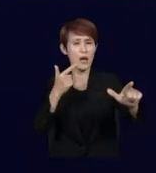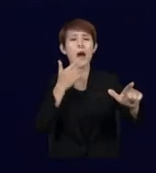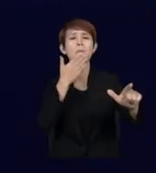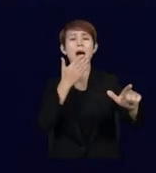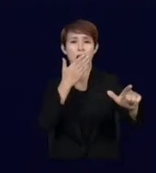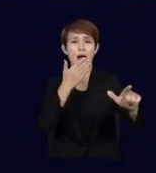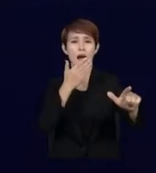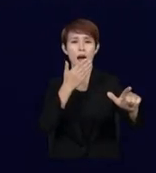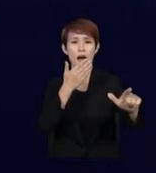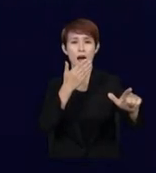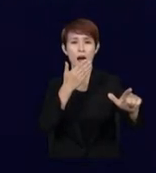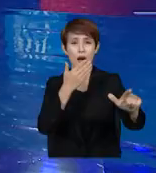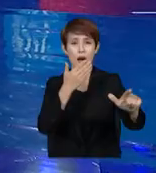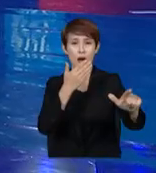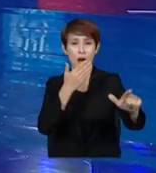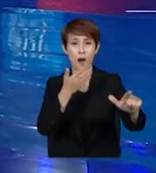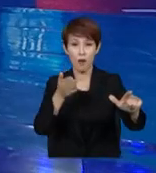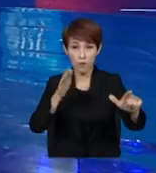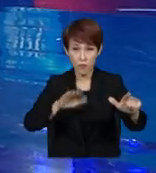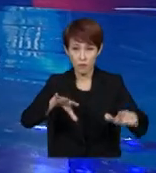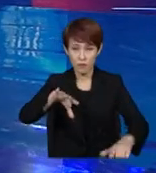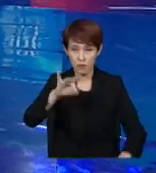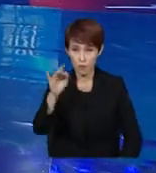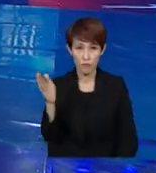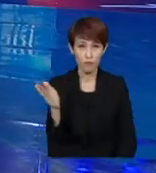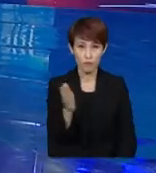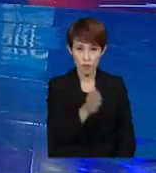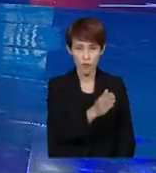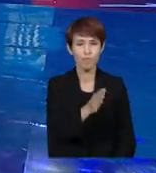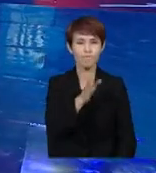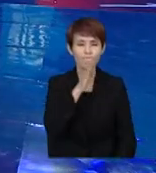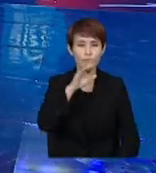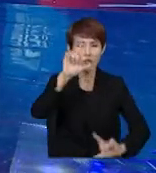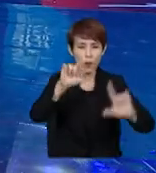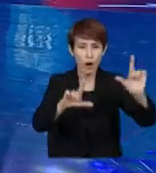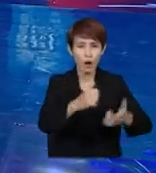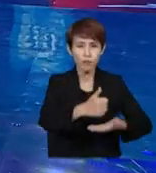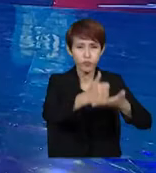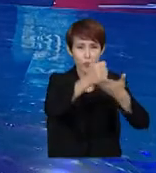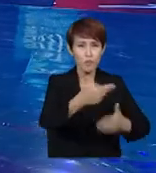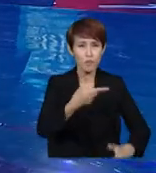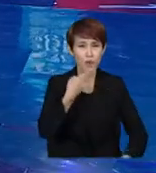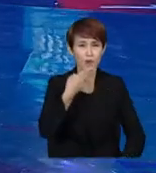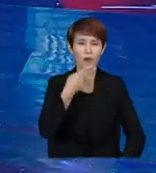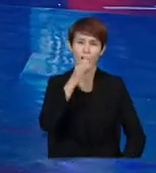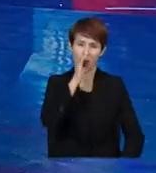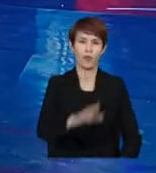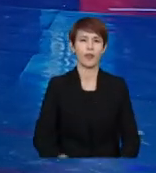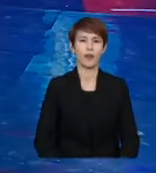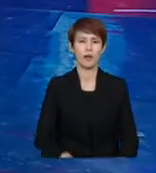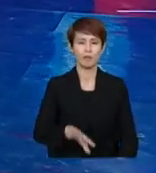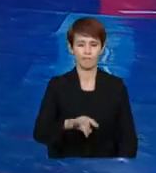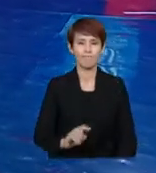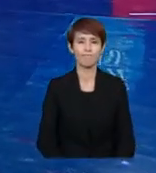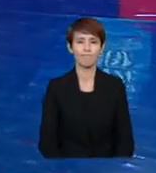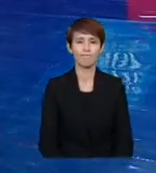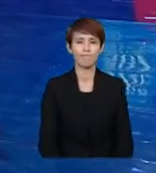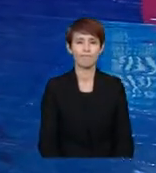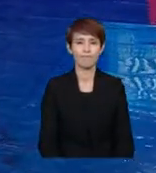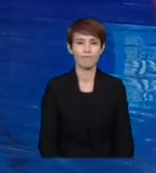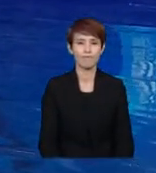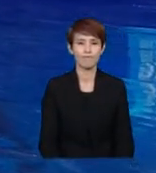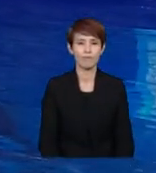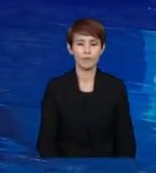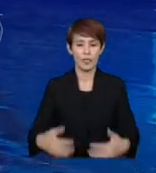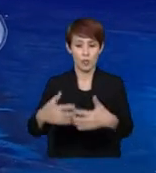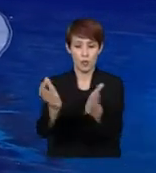but conflict needs to observe certain boundaries. And that primarily is important for political parties, which in a certain way are in the